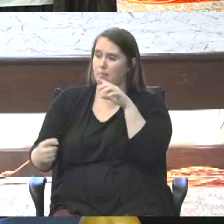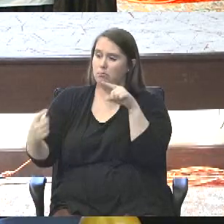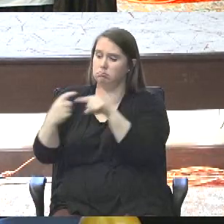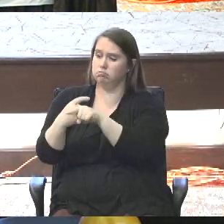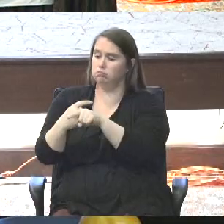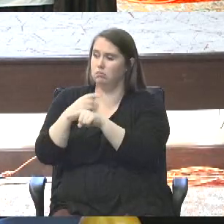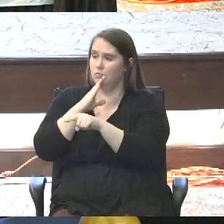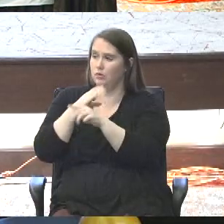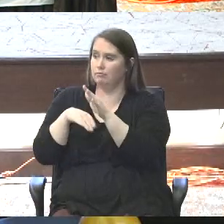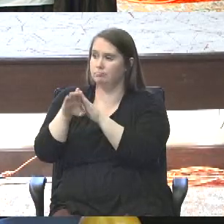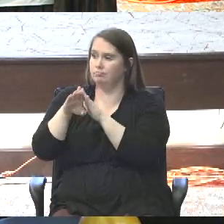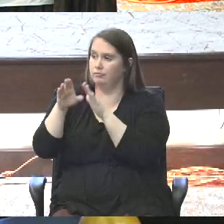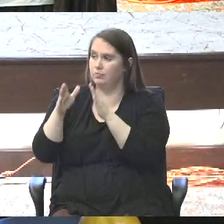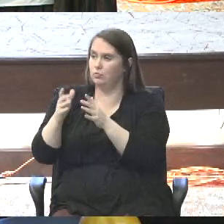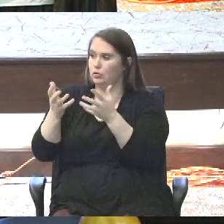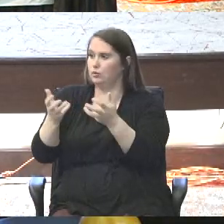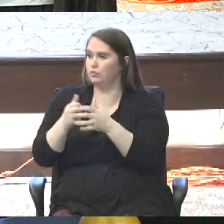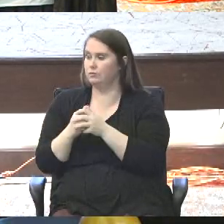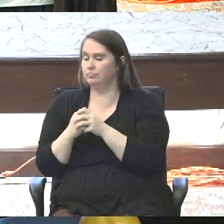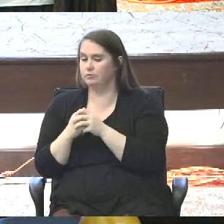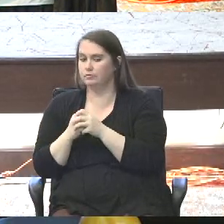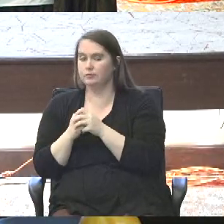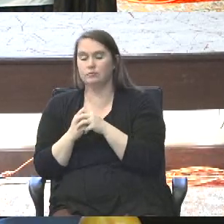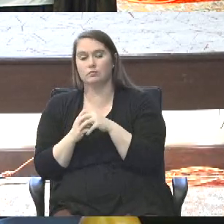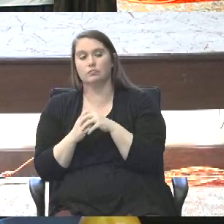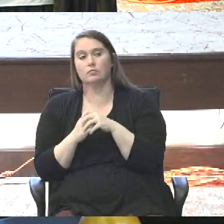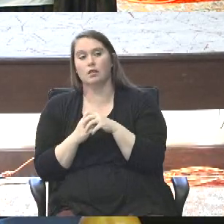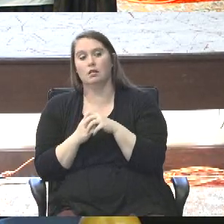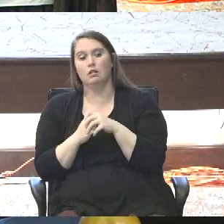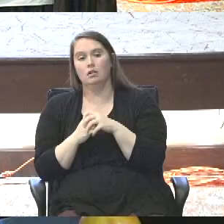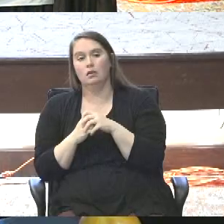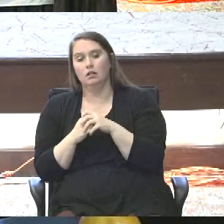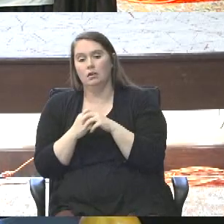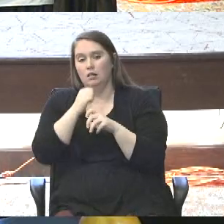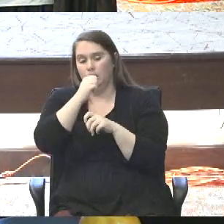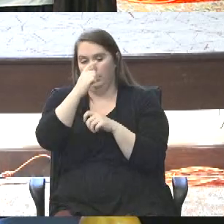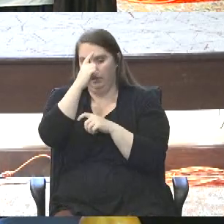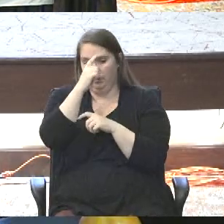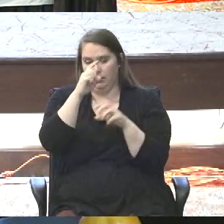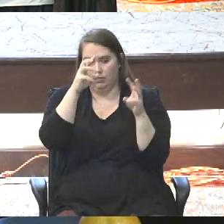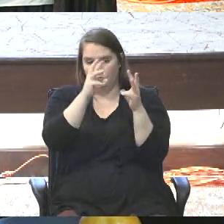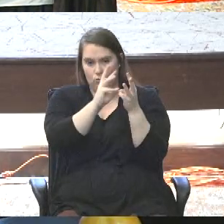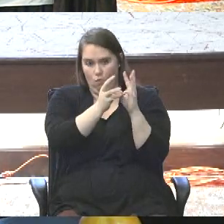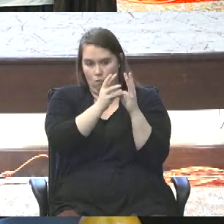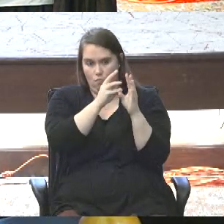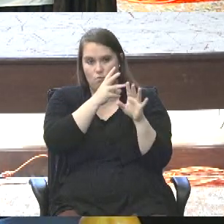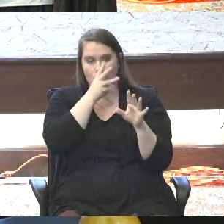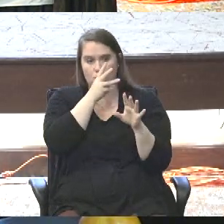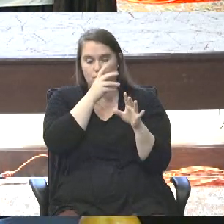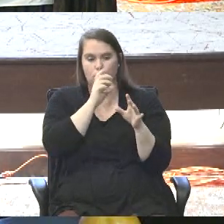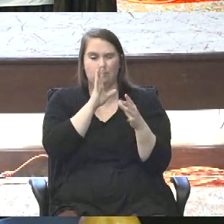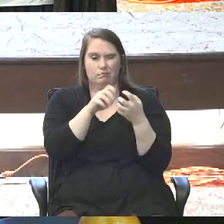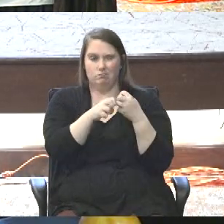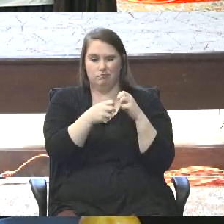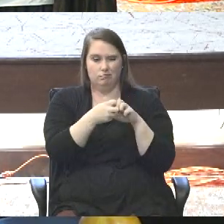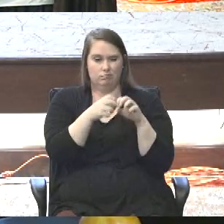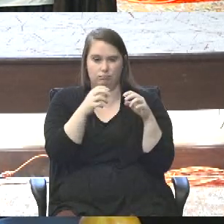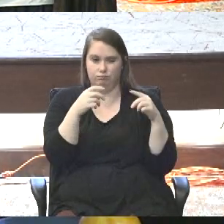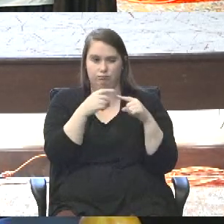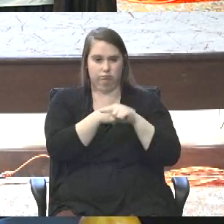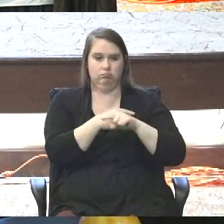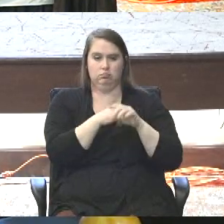with? Well, I don't think the stormwater criteria is going to be as big of an issue if most of the developments turn out like